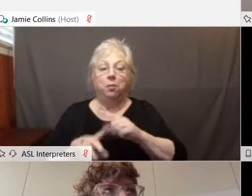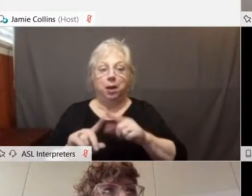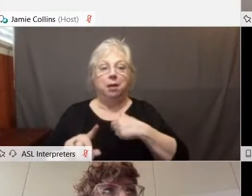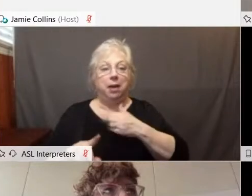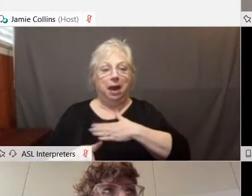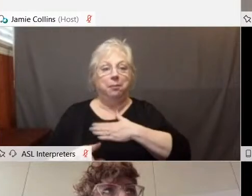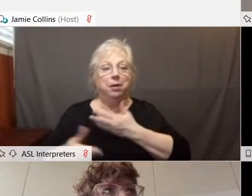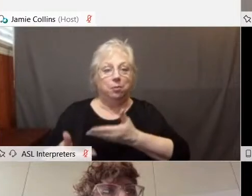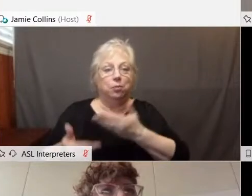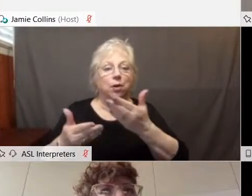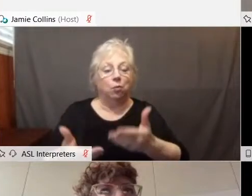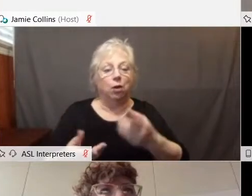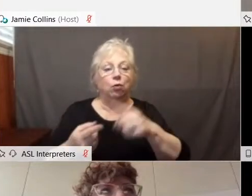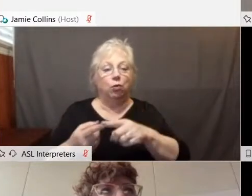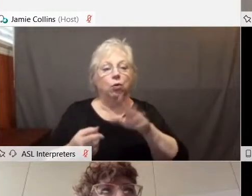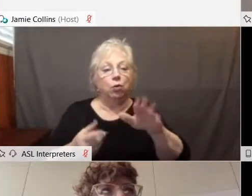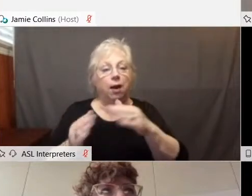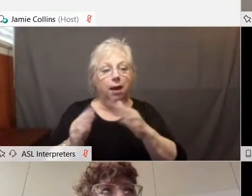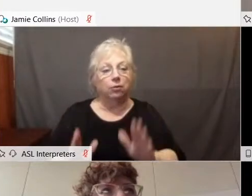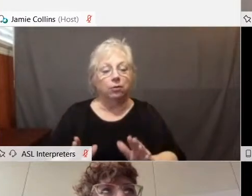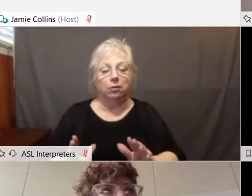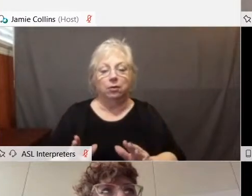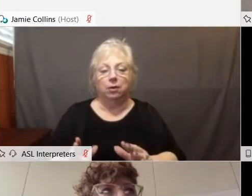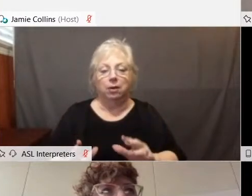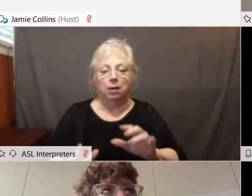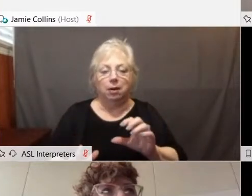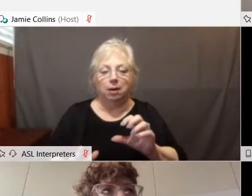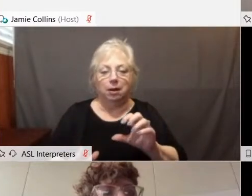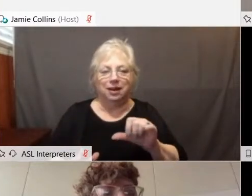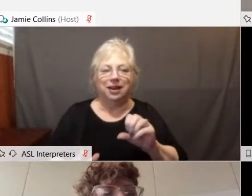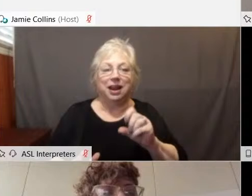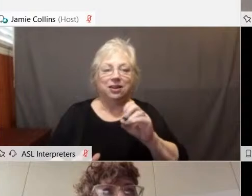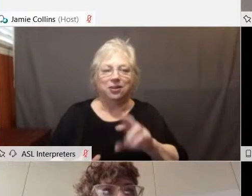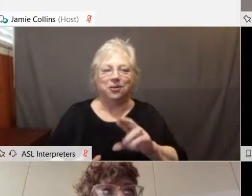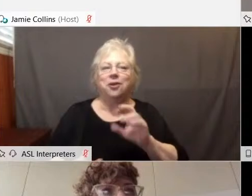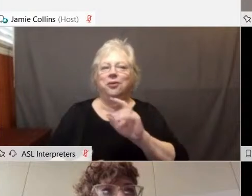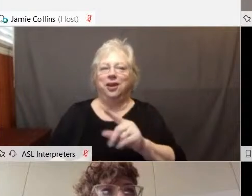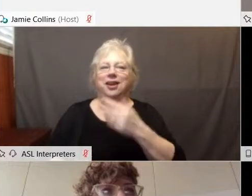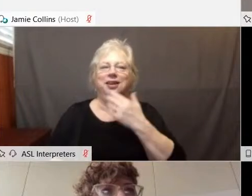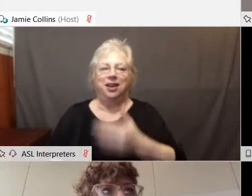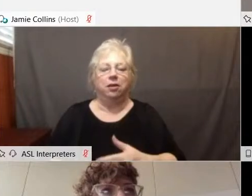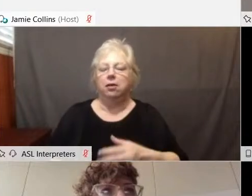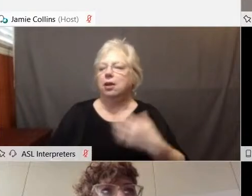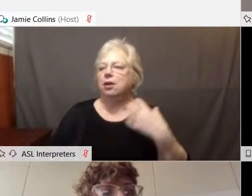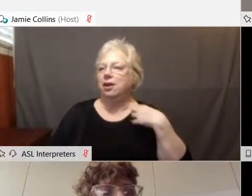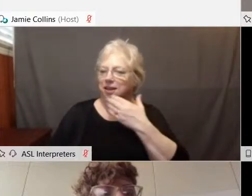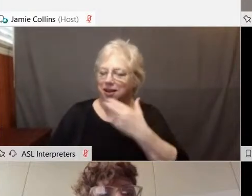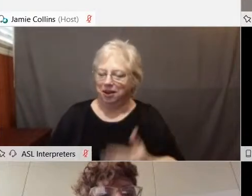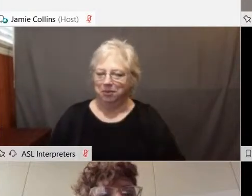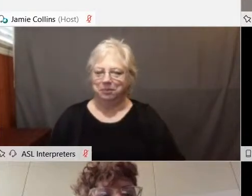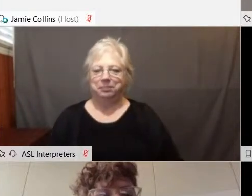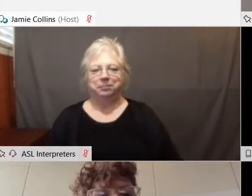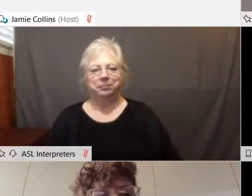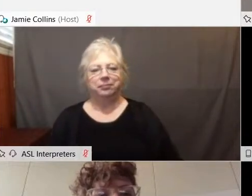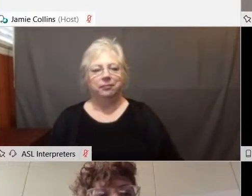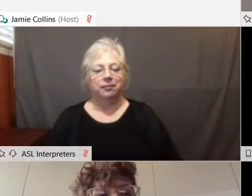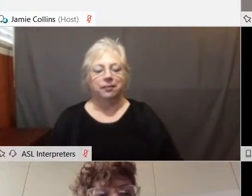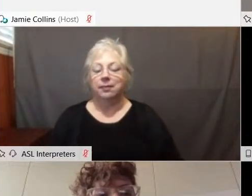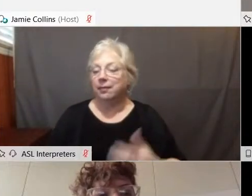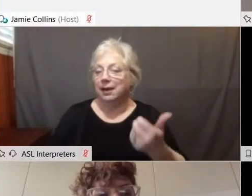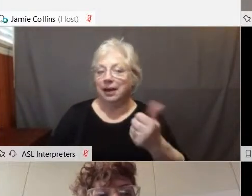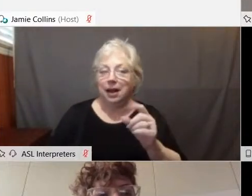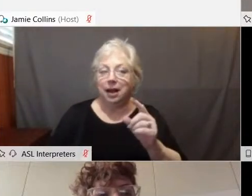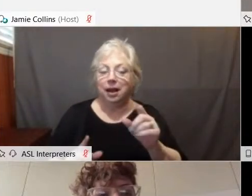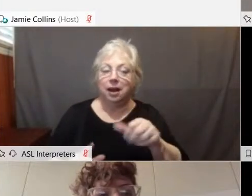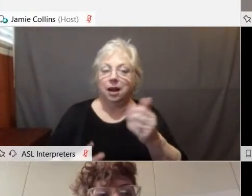house. Okay. Yes, sir. Okay, thank you. Thank you. Is there anyone else that'd like to